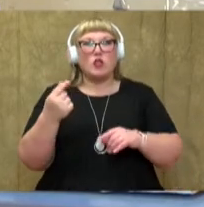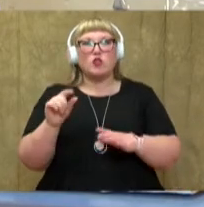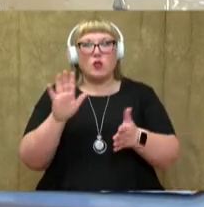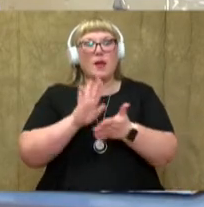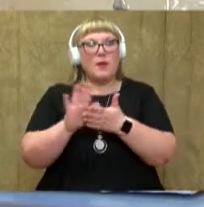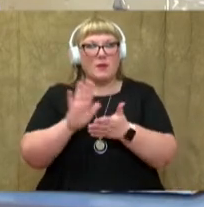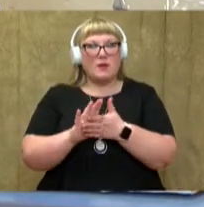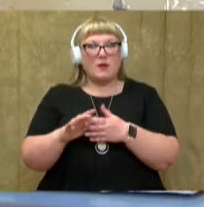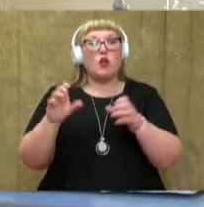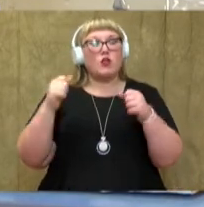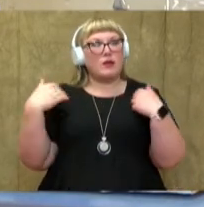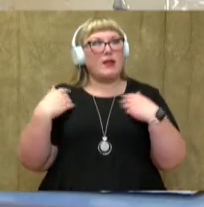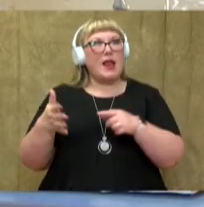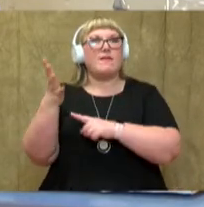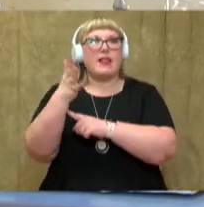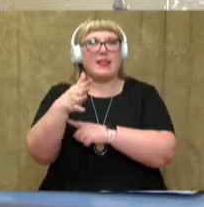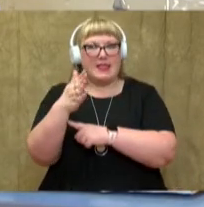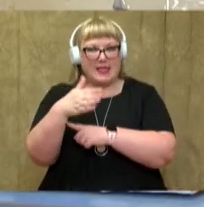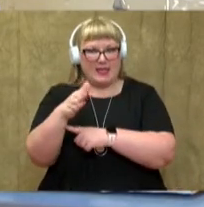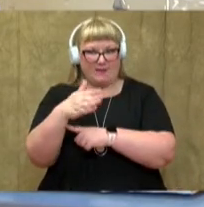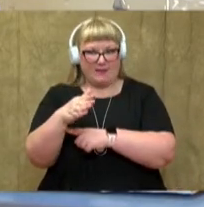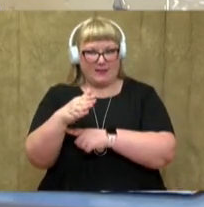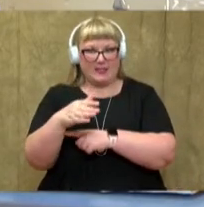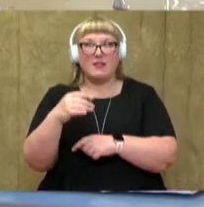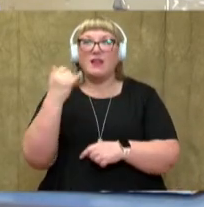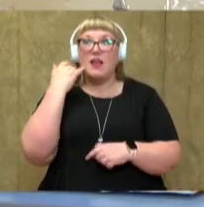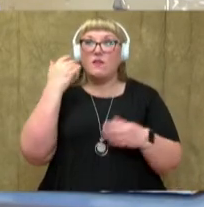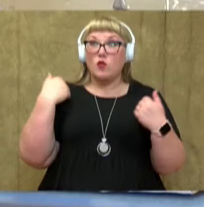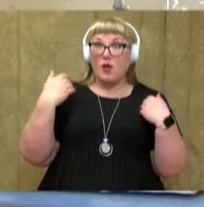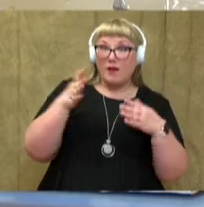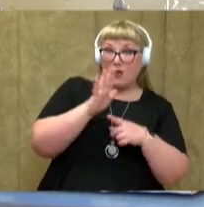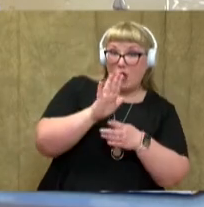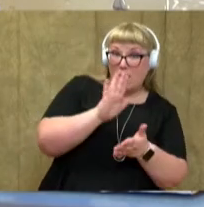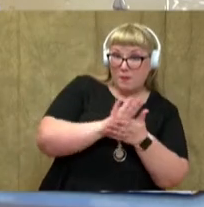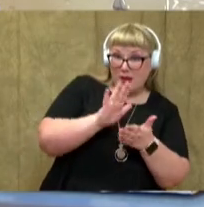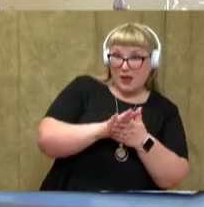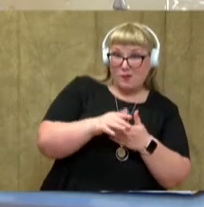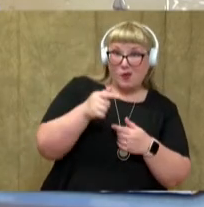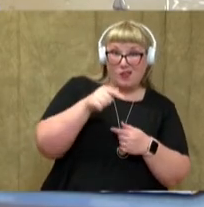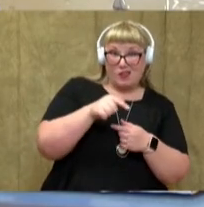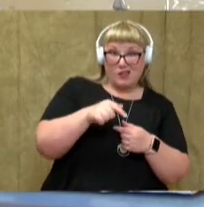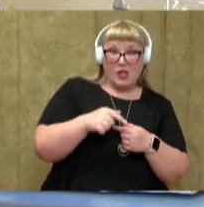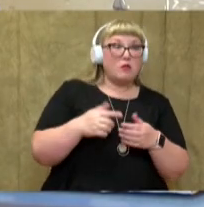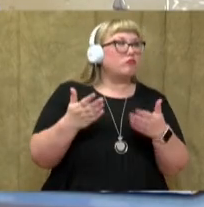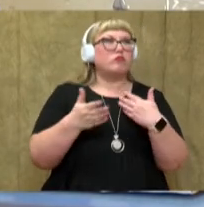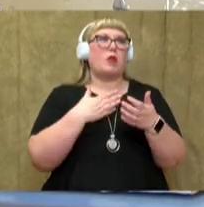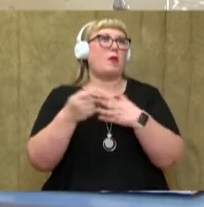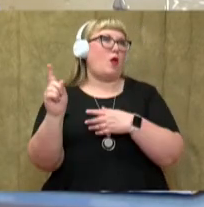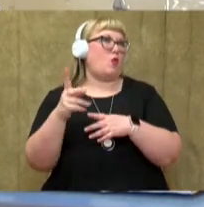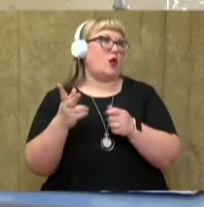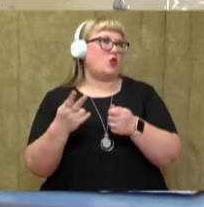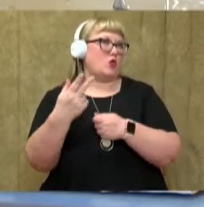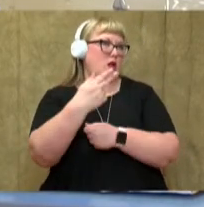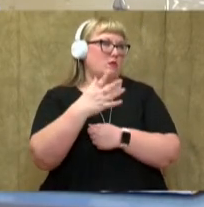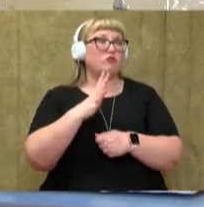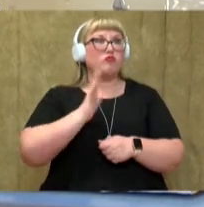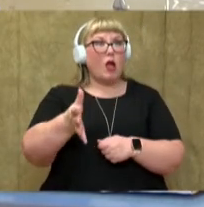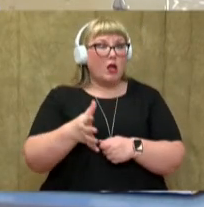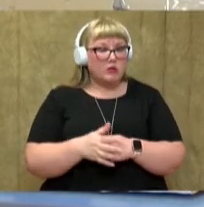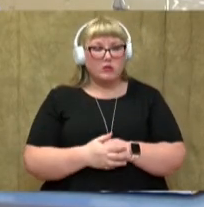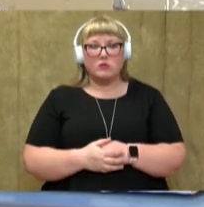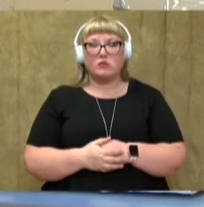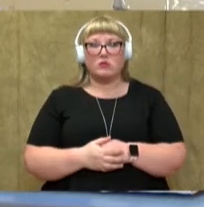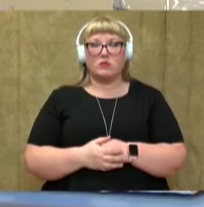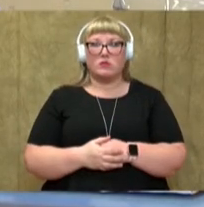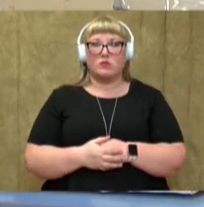so that I could make leaves. So if you do create paper like this, it doesn't really matter where you cut into